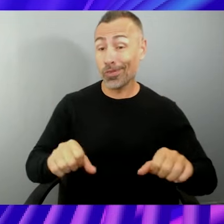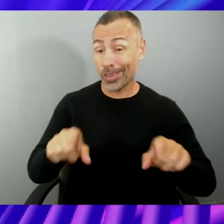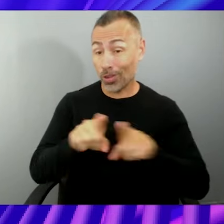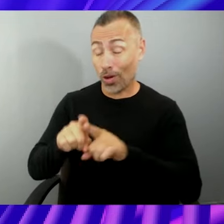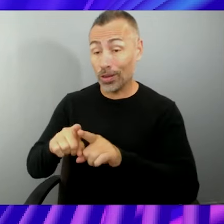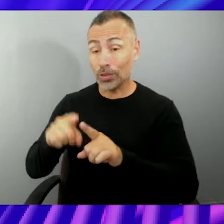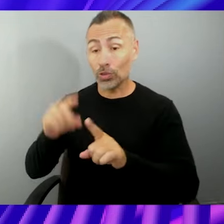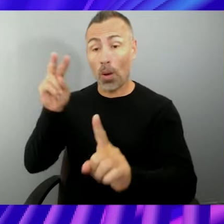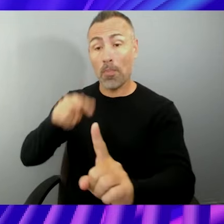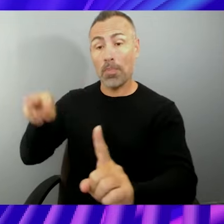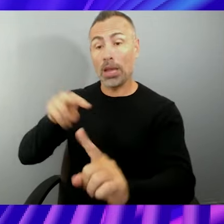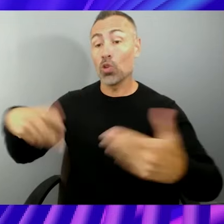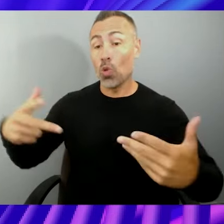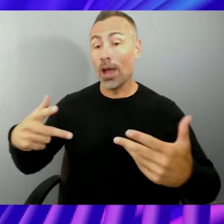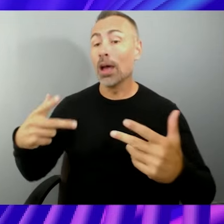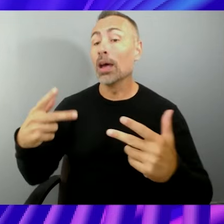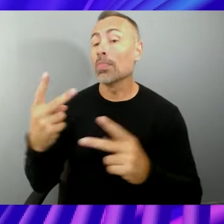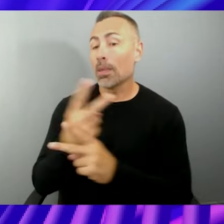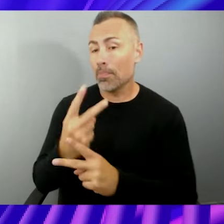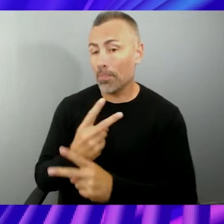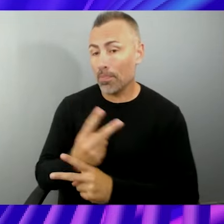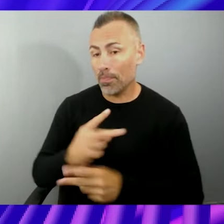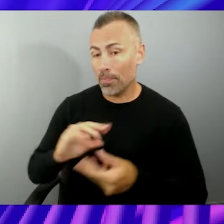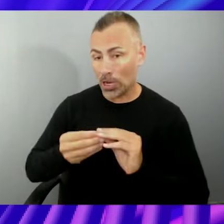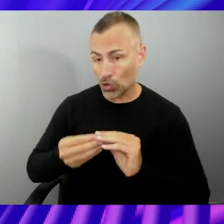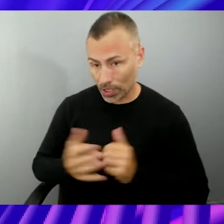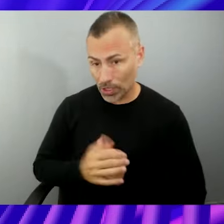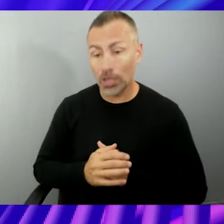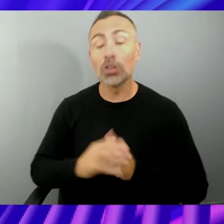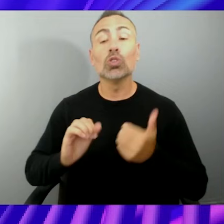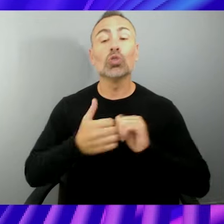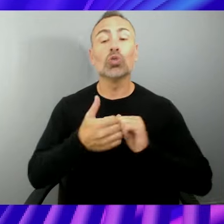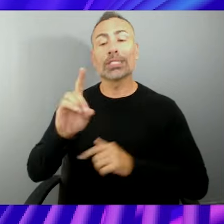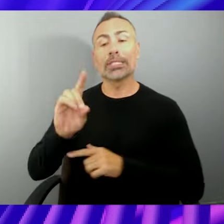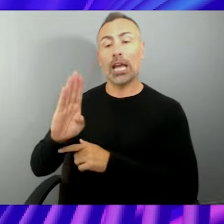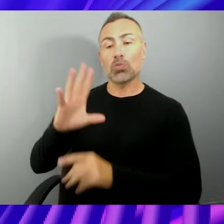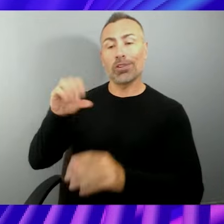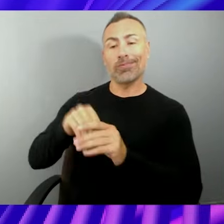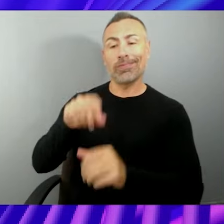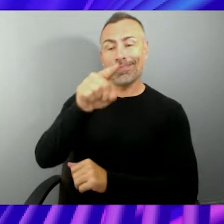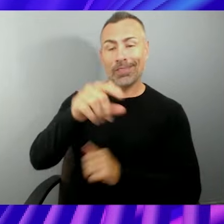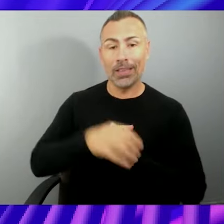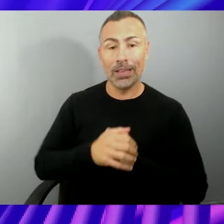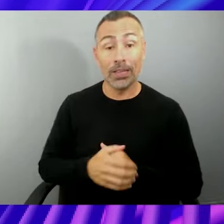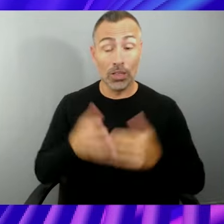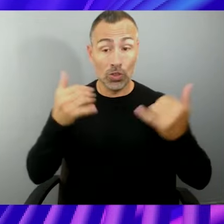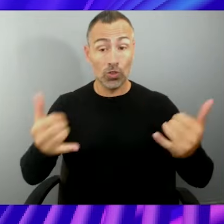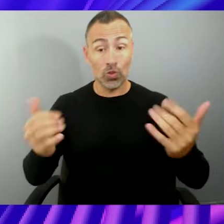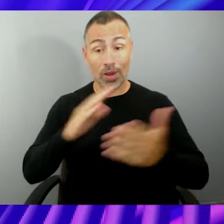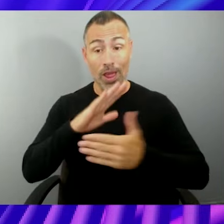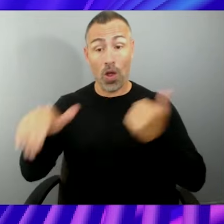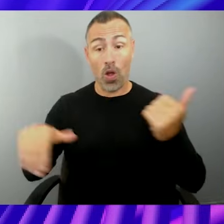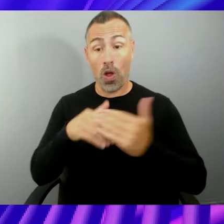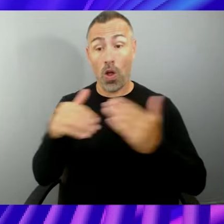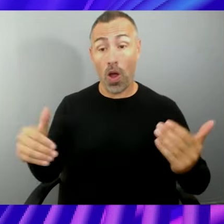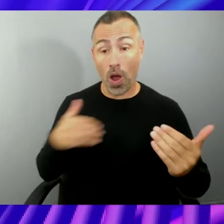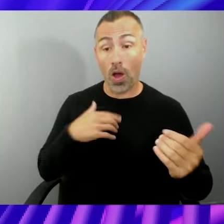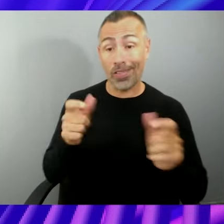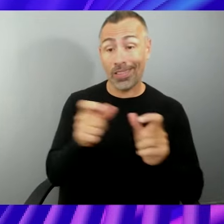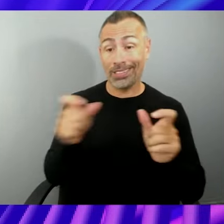the Kubeflow dashboard using TensorBoard. So the training which is happening on SageMaker, it's actually outputting all the tensors in S3, and the TensorBoard is pointing